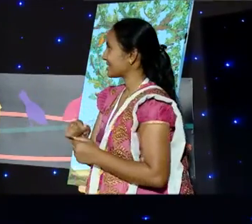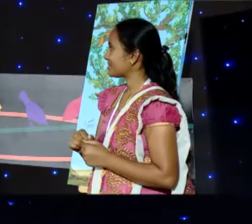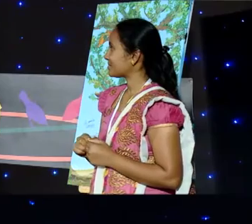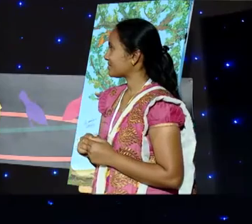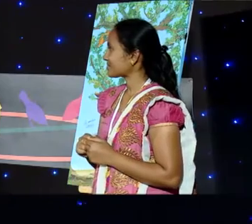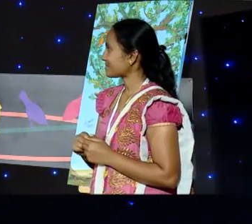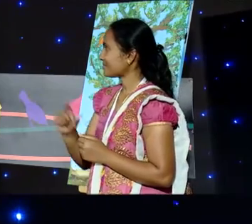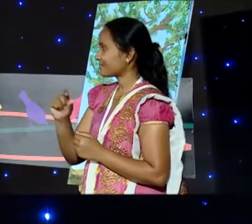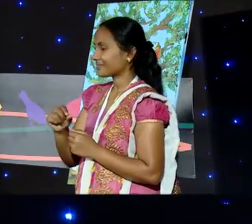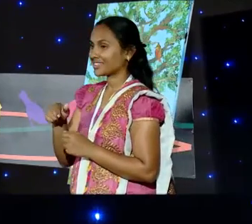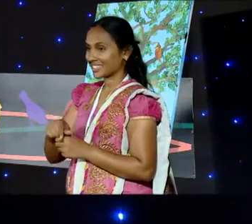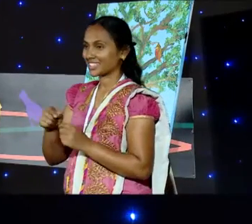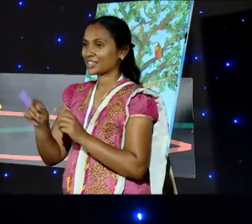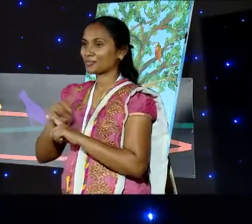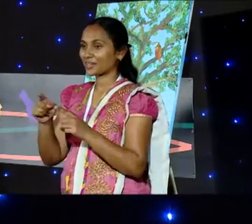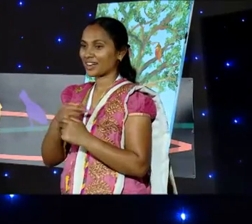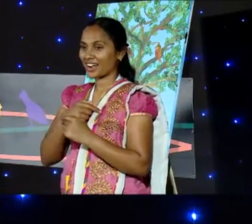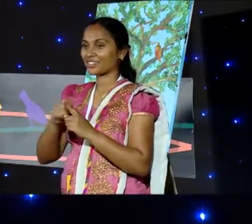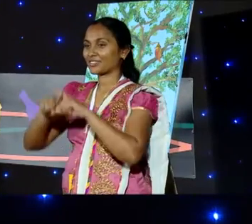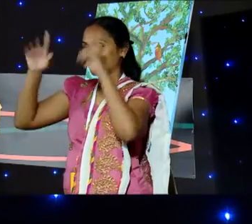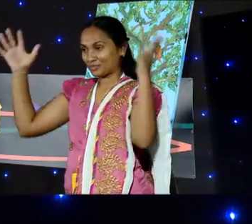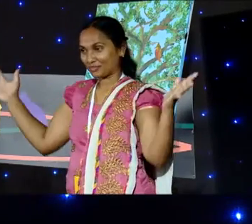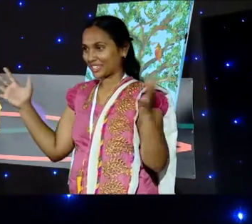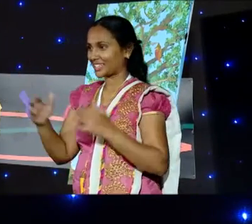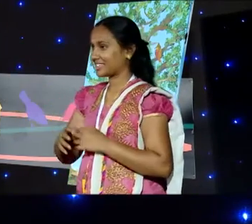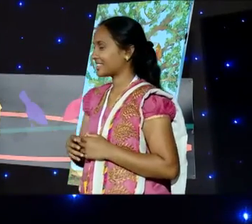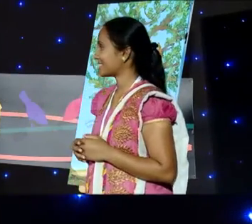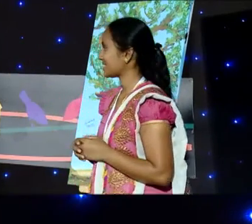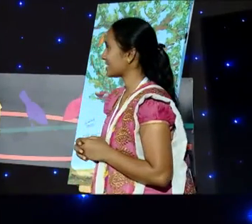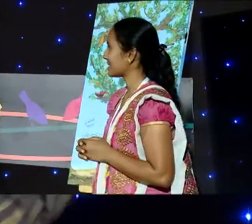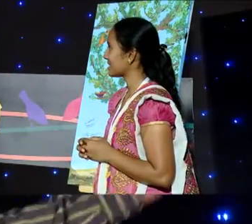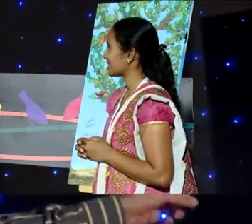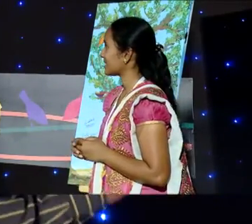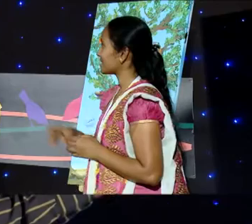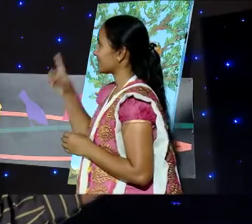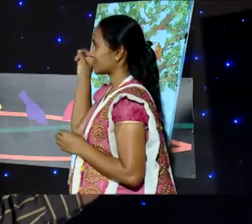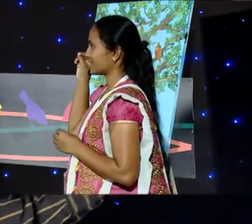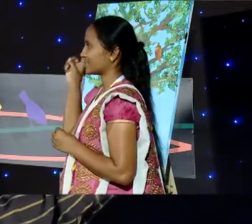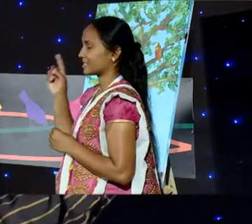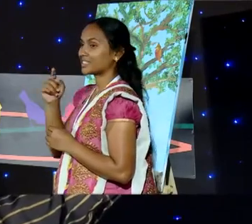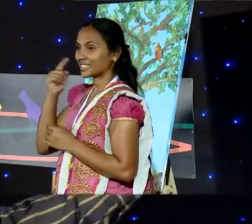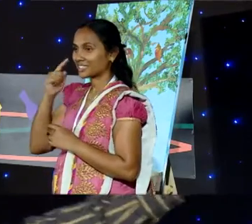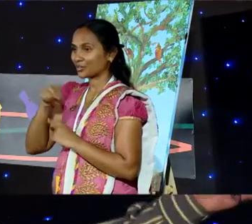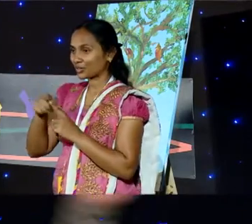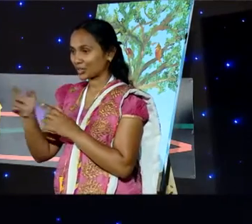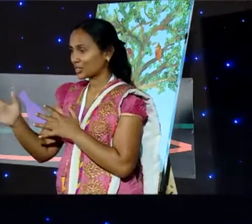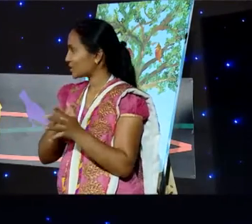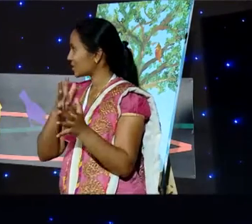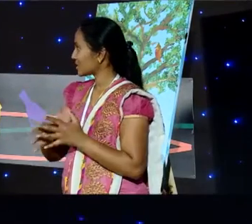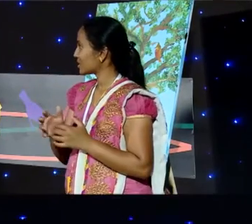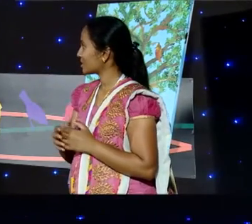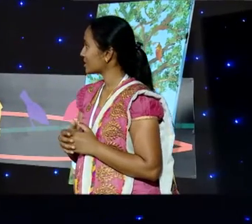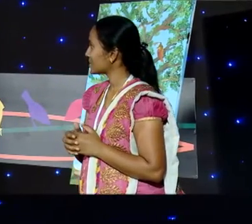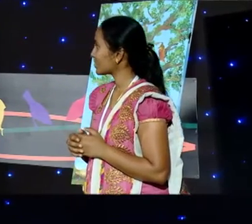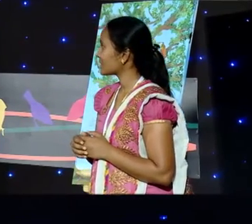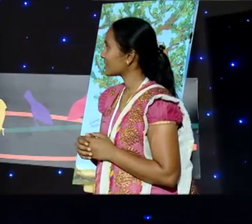of the heart that was behind that pencil. That's what mattered. So Shakuben hears this story and she says, oh, maybe I